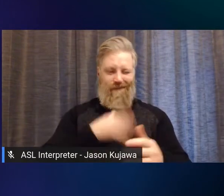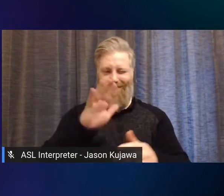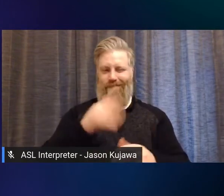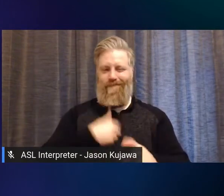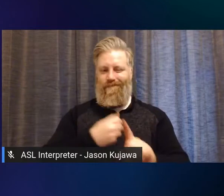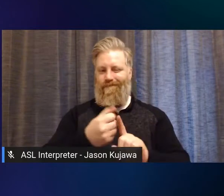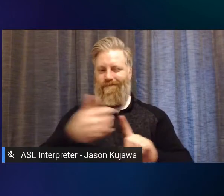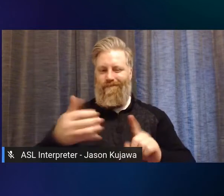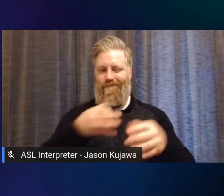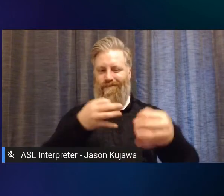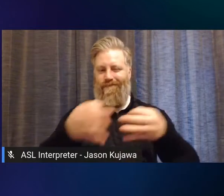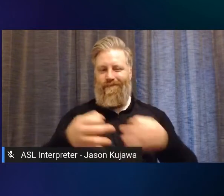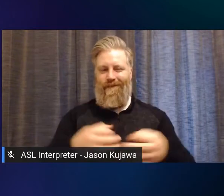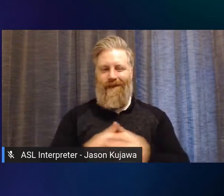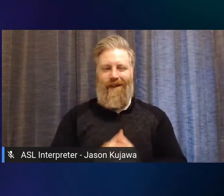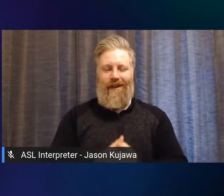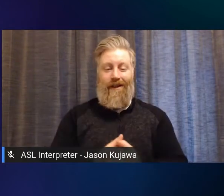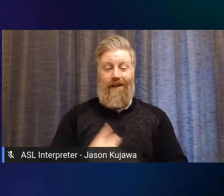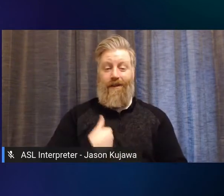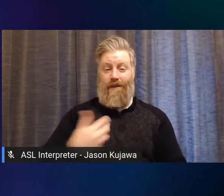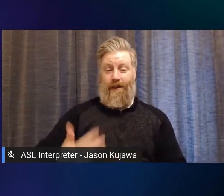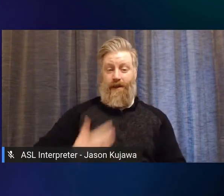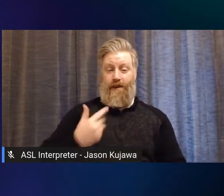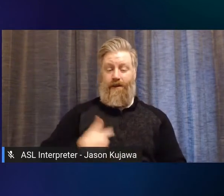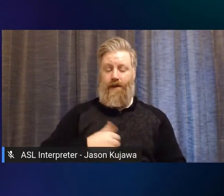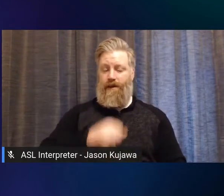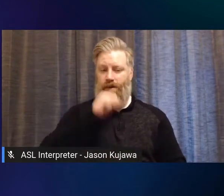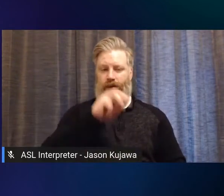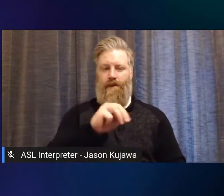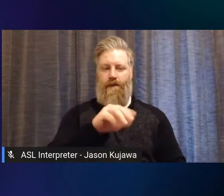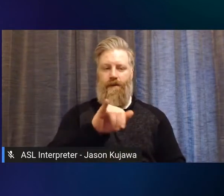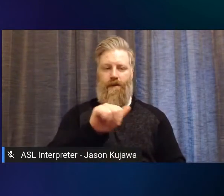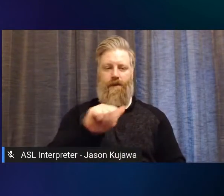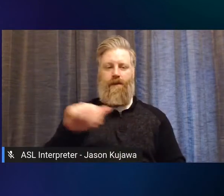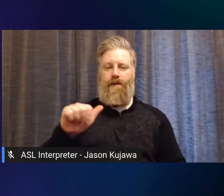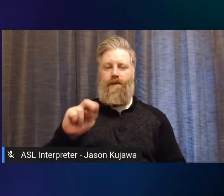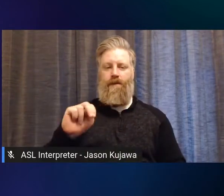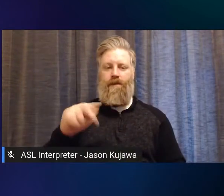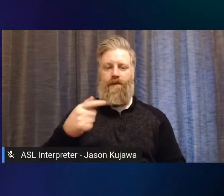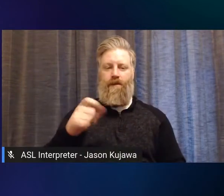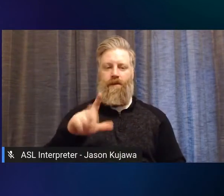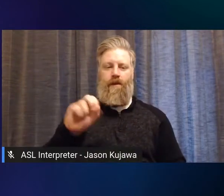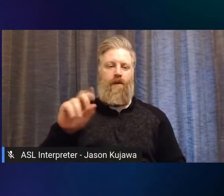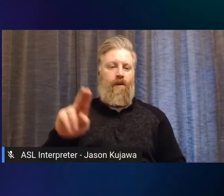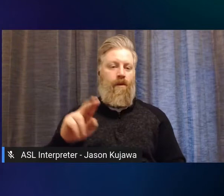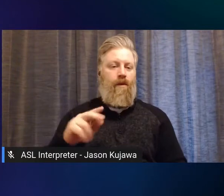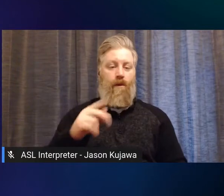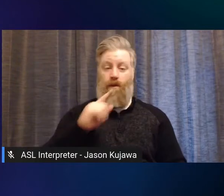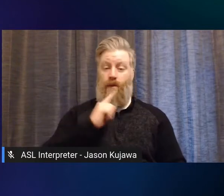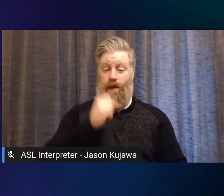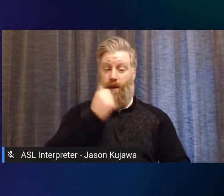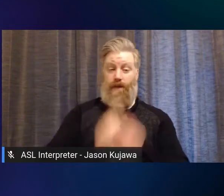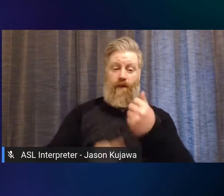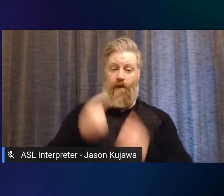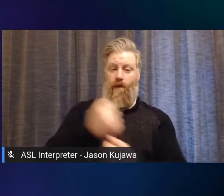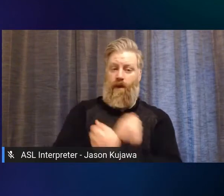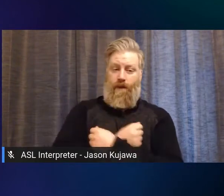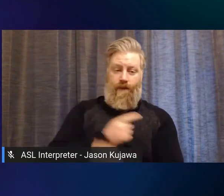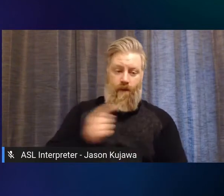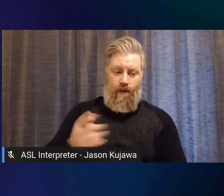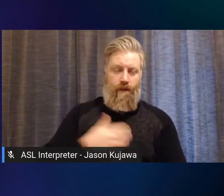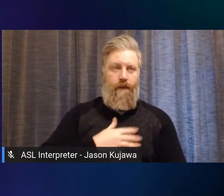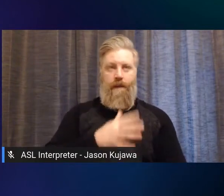a young person who loved Maya Angelou. Right, Maya Angelou. And by the way, Maya Angelou was loved by everybody, right? My mama loved her.